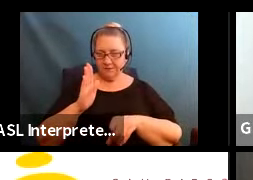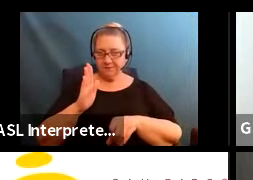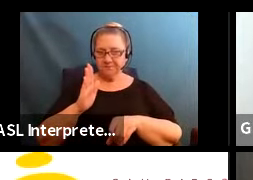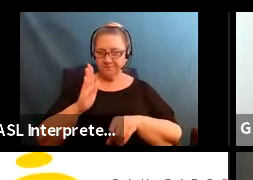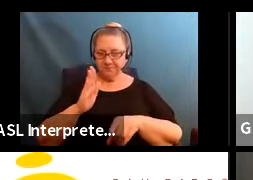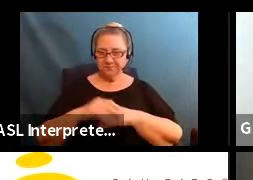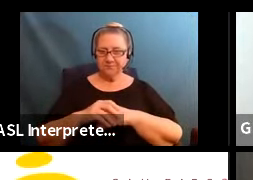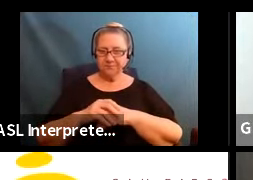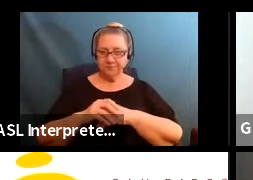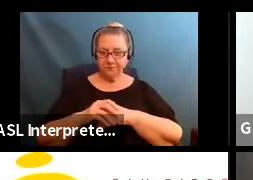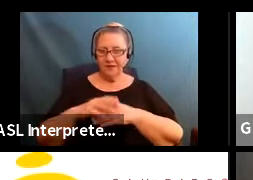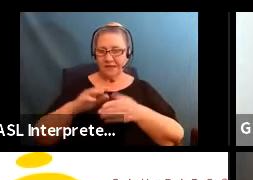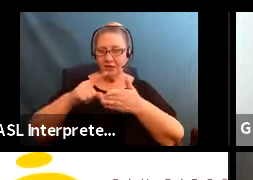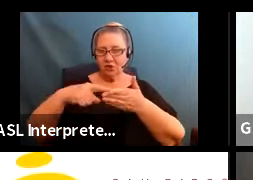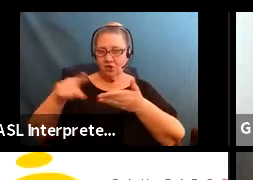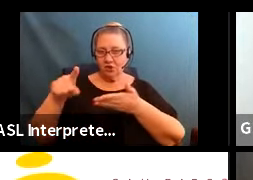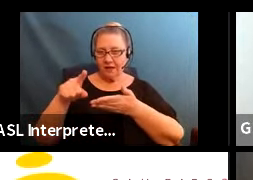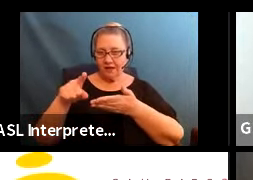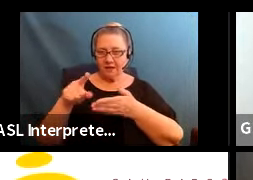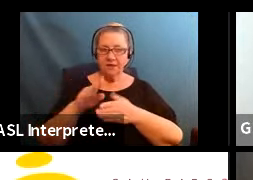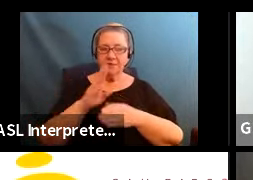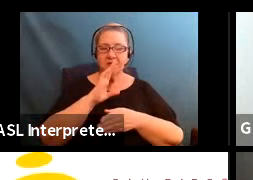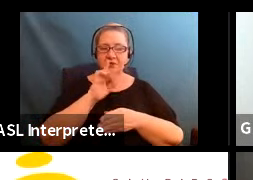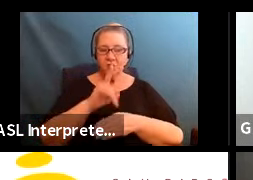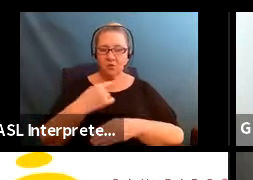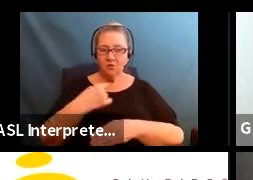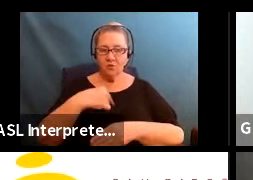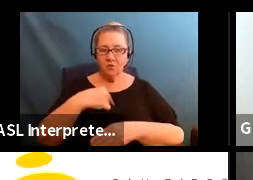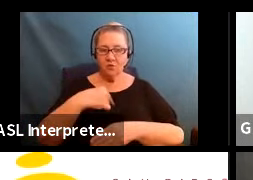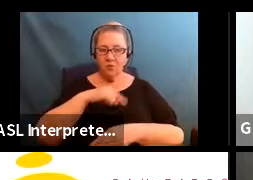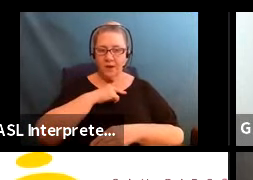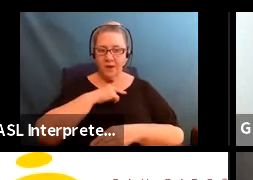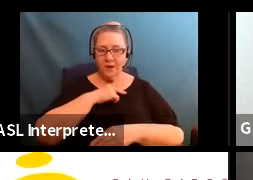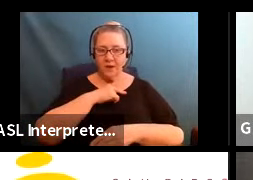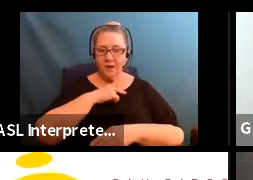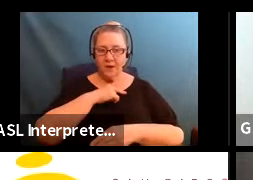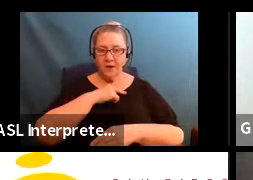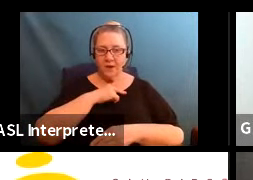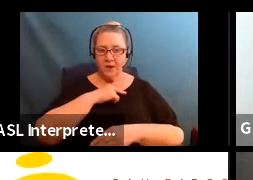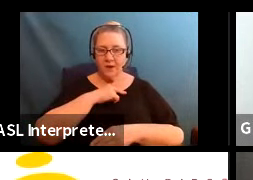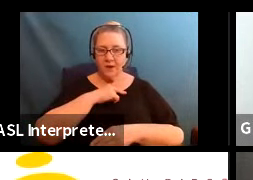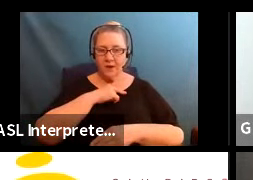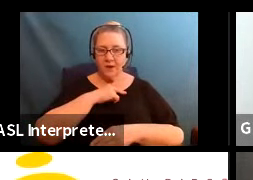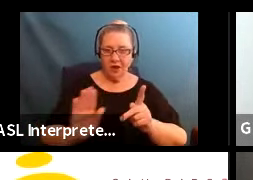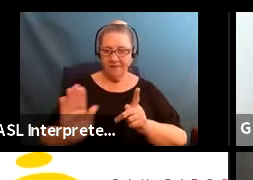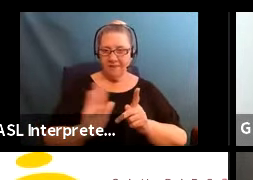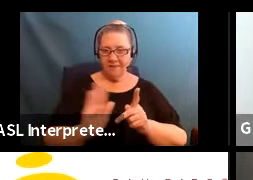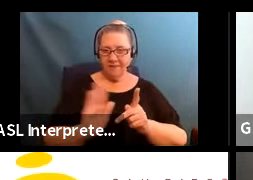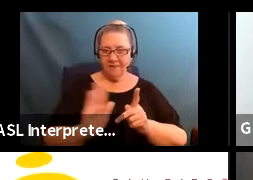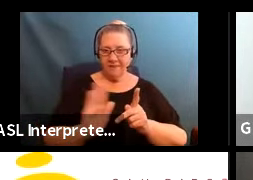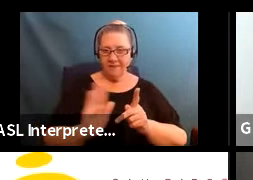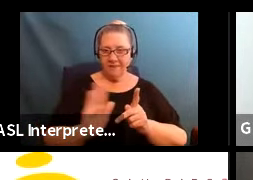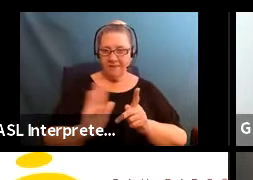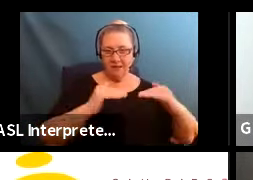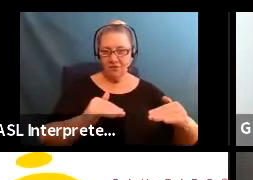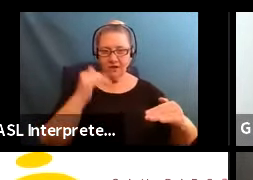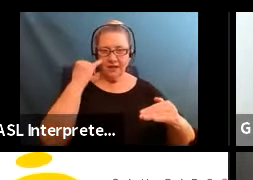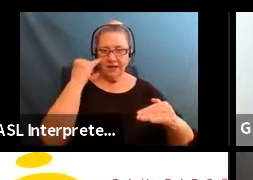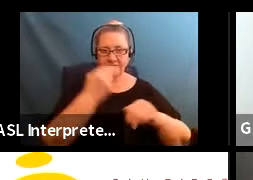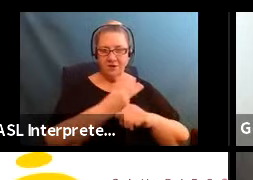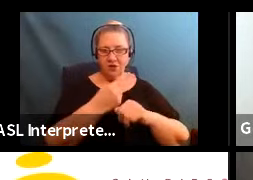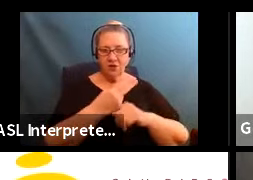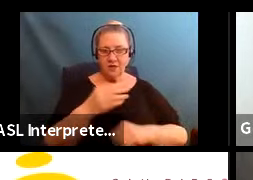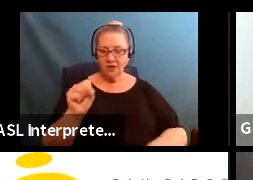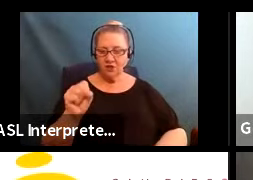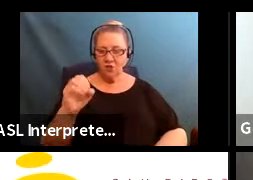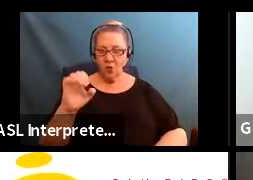that we're meeting people where they are. So if they're going to social, we're going to meet them at social. If they're going to digital, we'll meet them at digital.